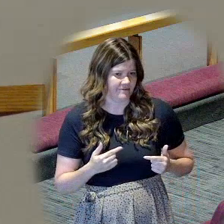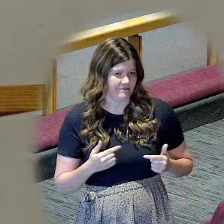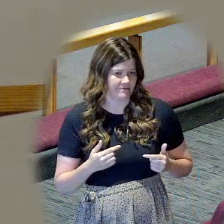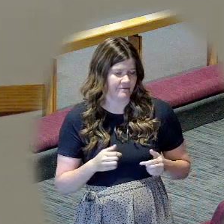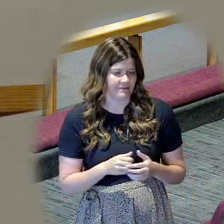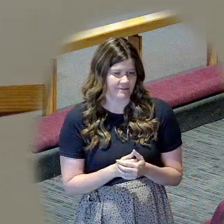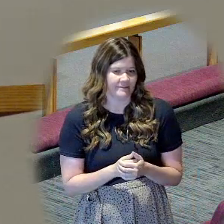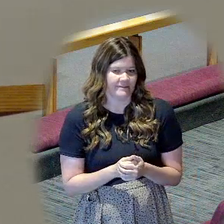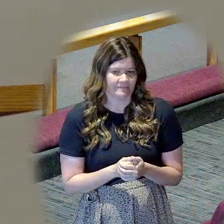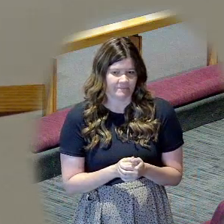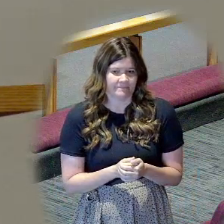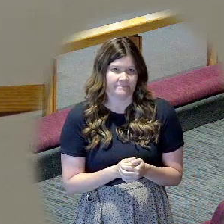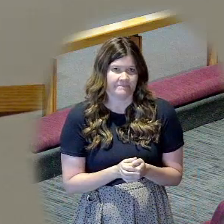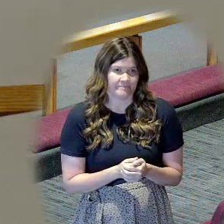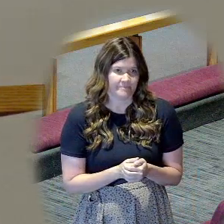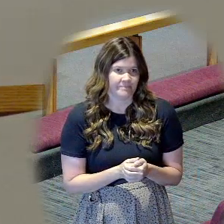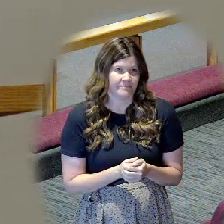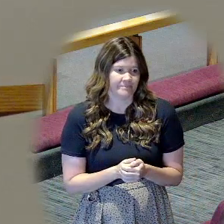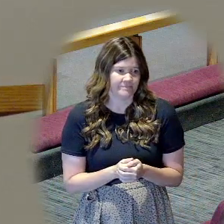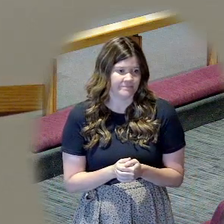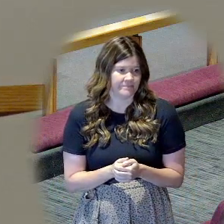afternoon,